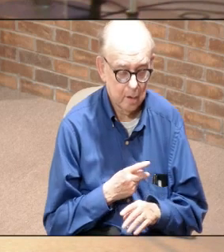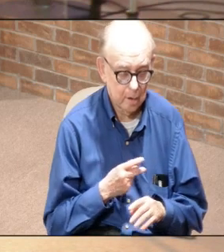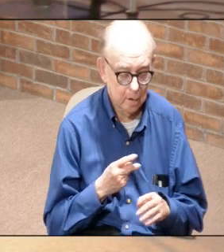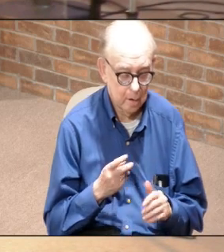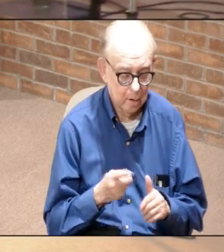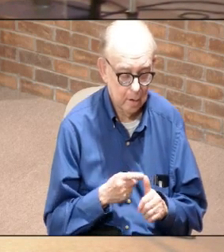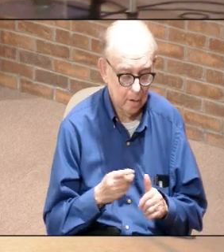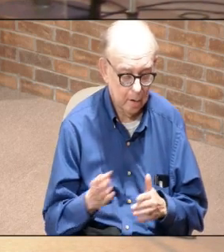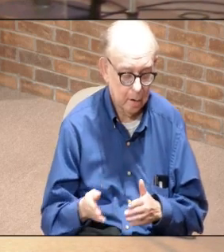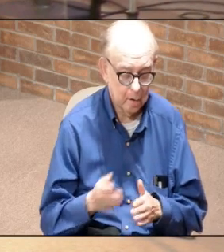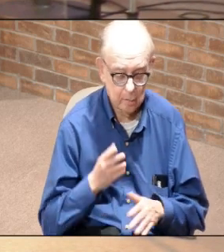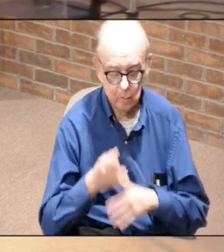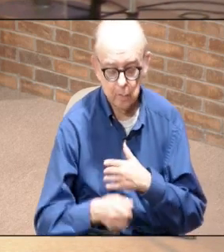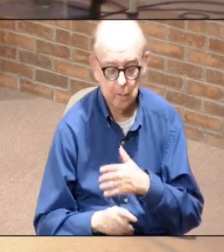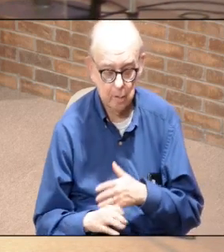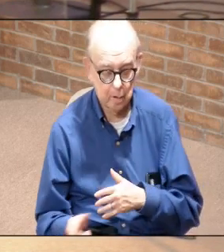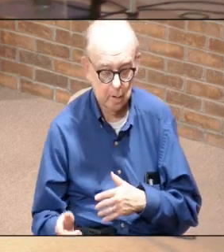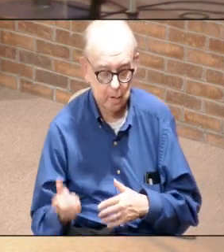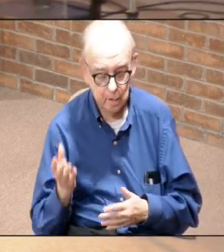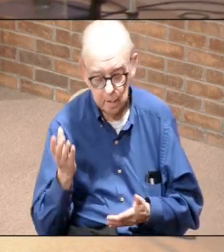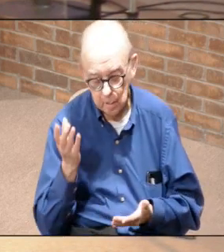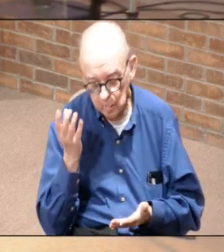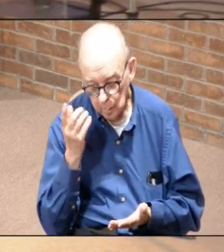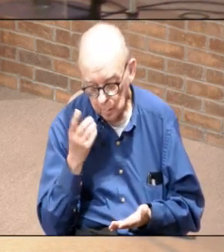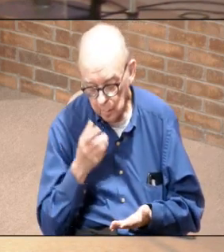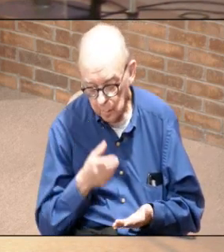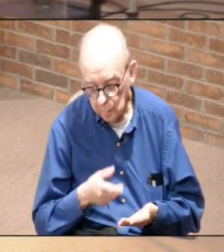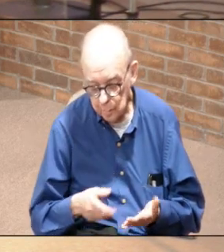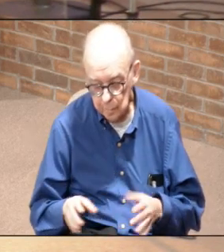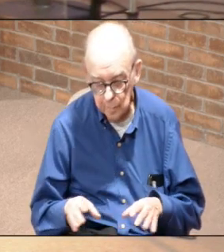the first one over the cliff, guess what they'll all do?